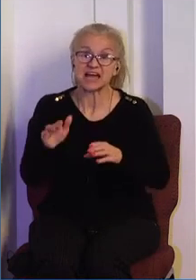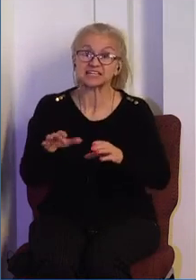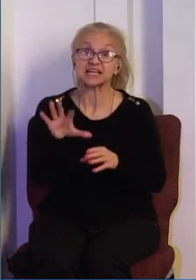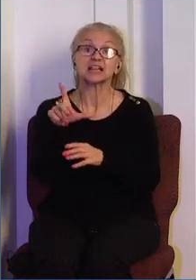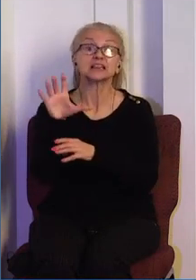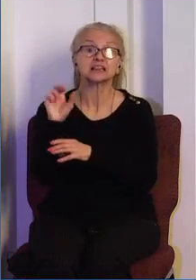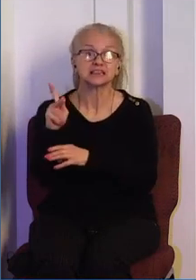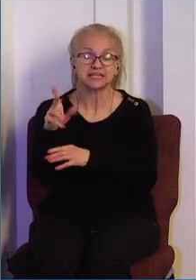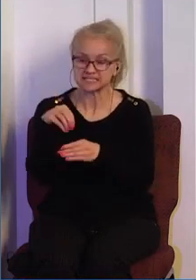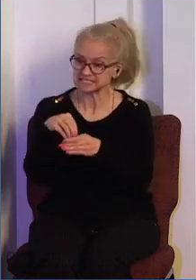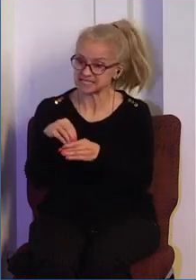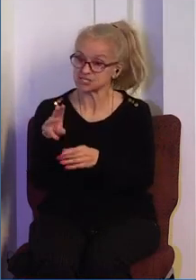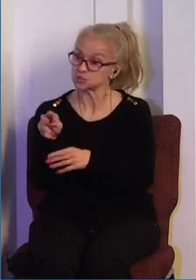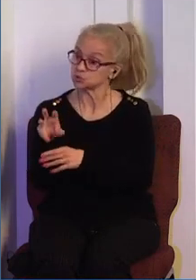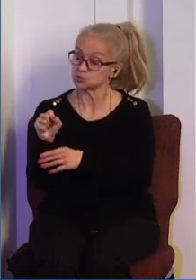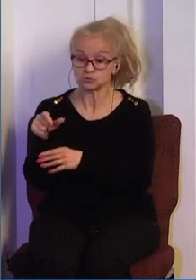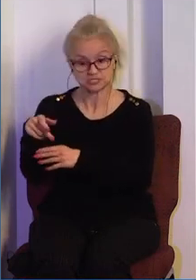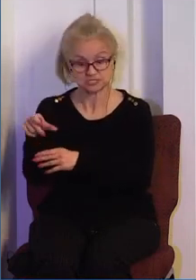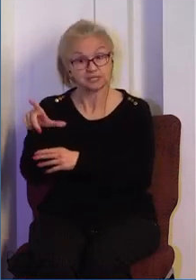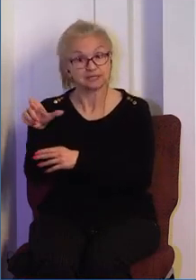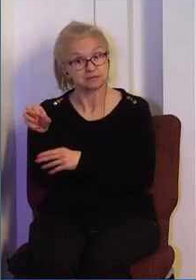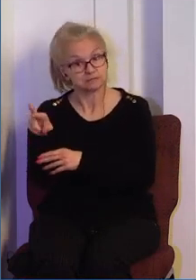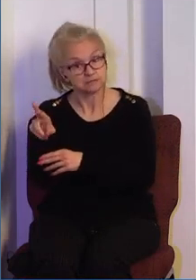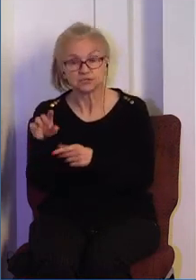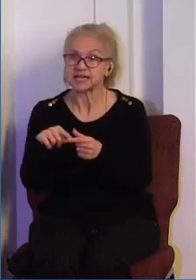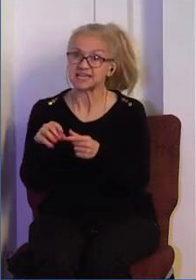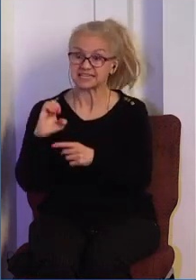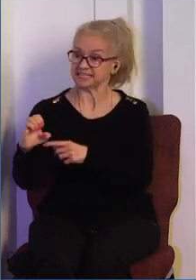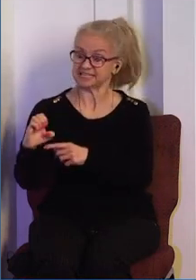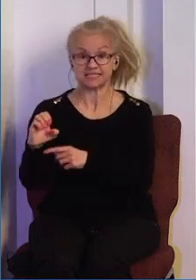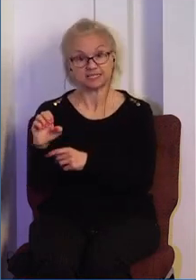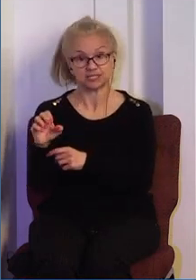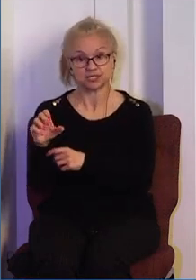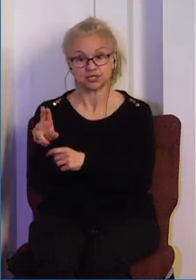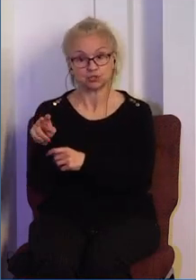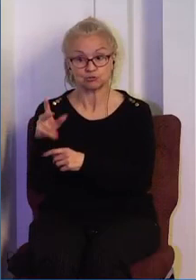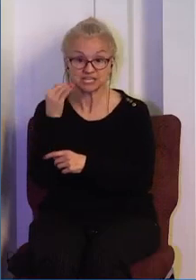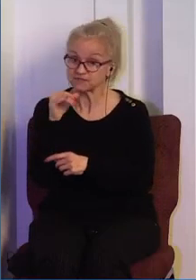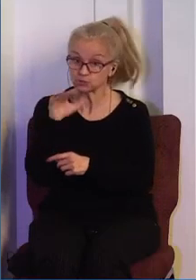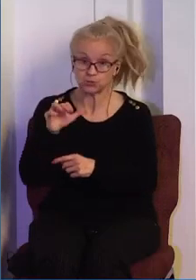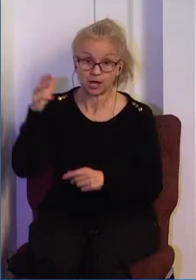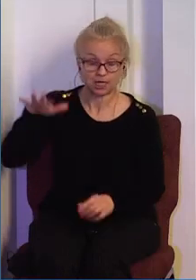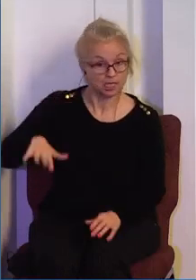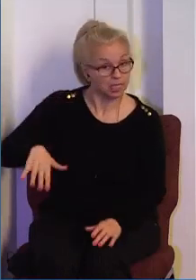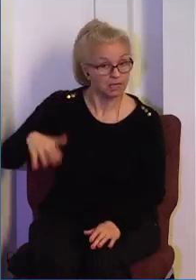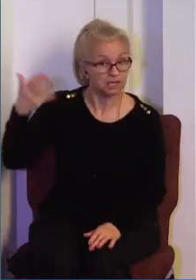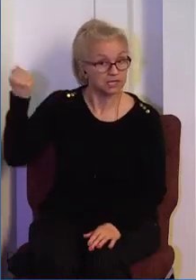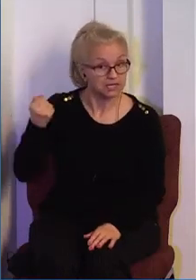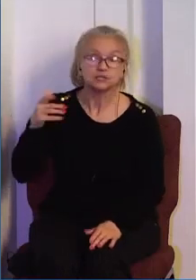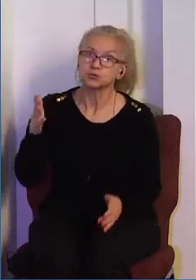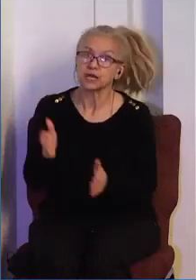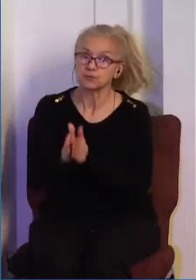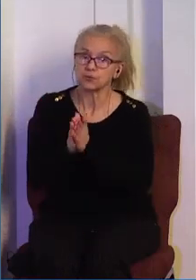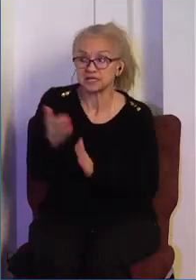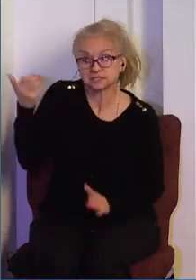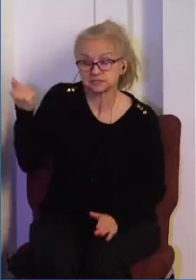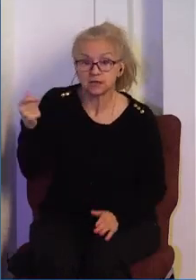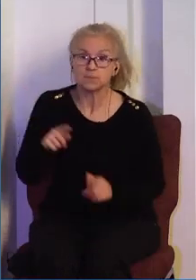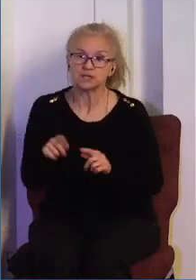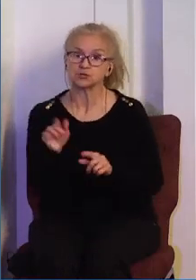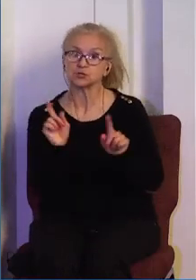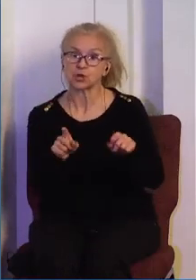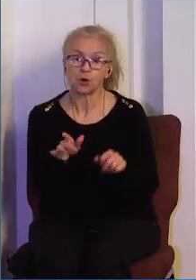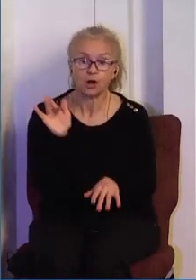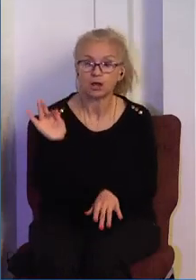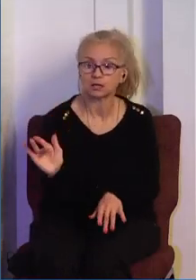our newsletter and in our e-news. If you don't get that, well, you can request to get it, but you can also just go and click on